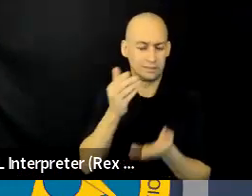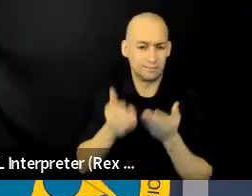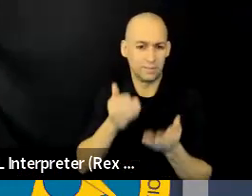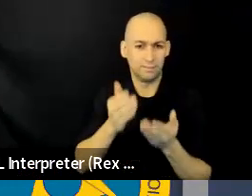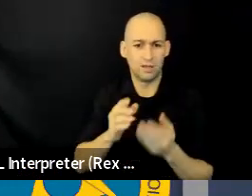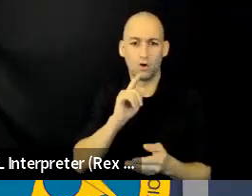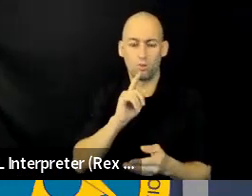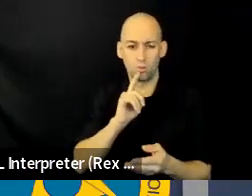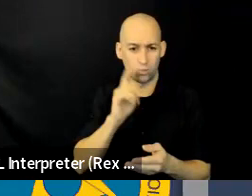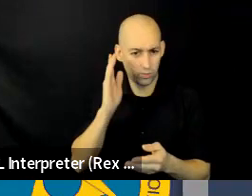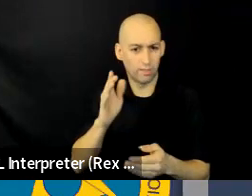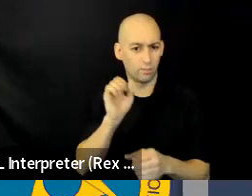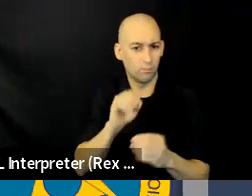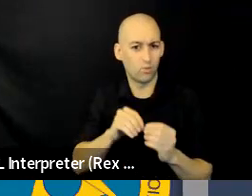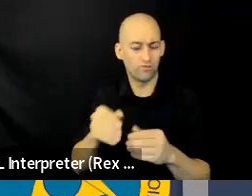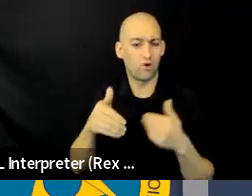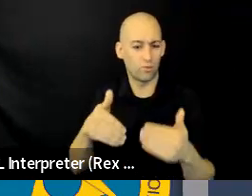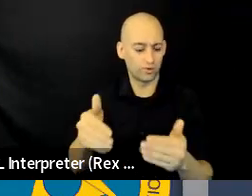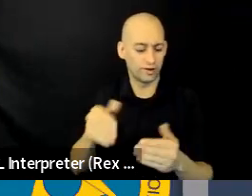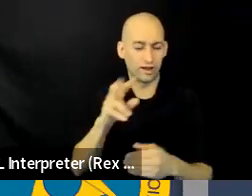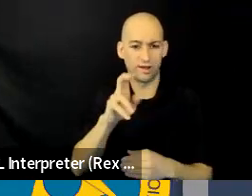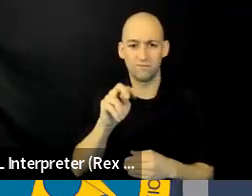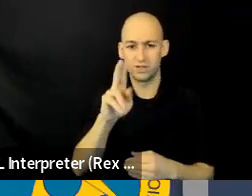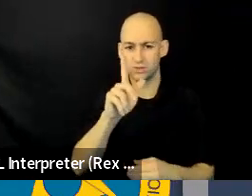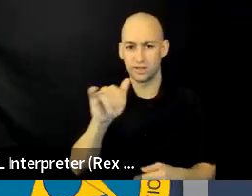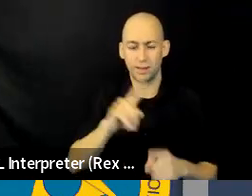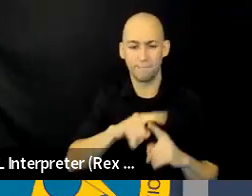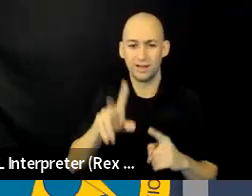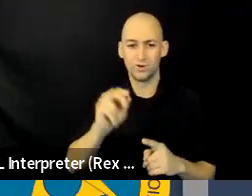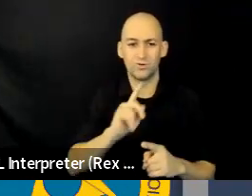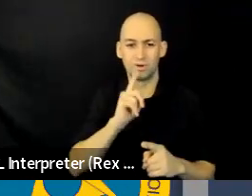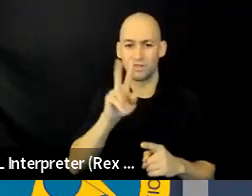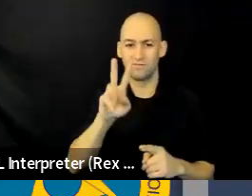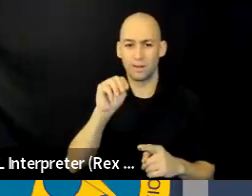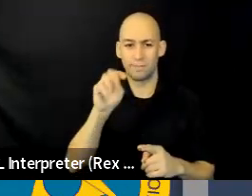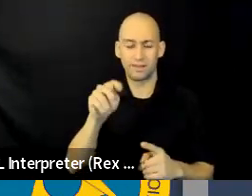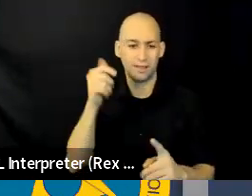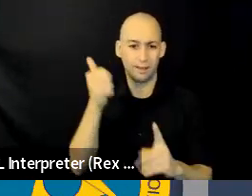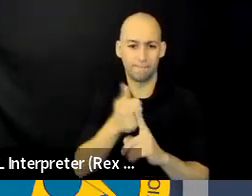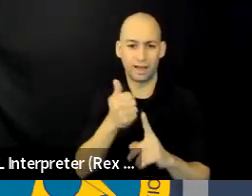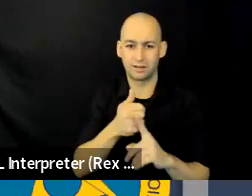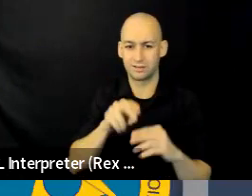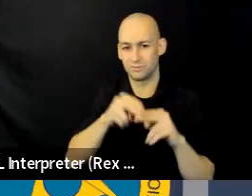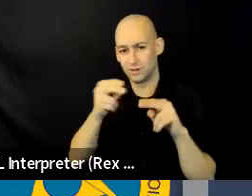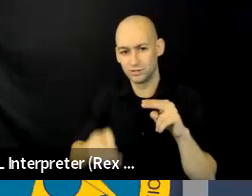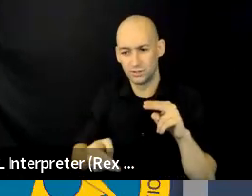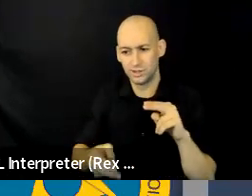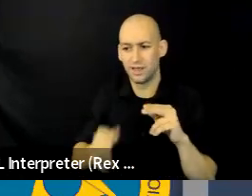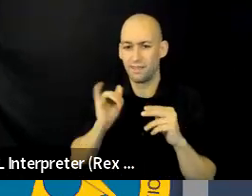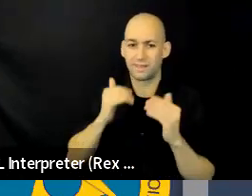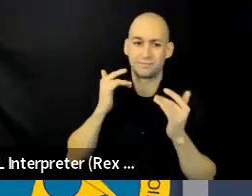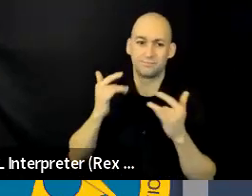move forward eventually, but there's no real VMT impact mitigations that are committed to either. And that troubles me a